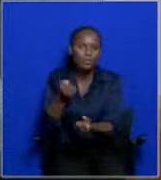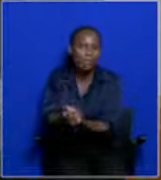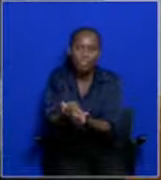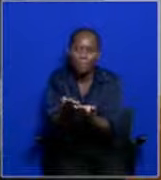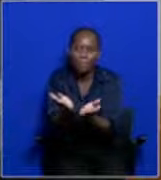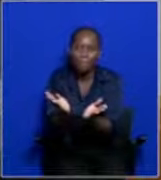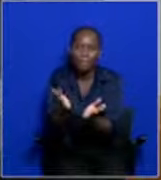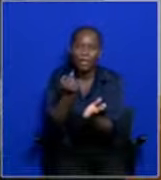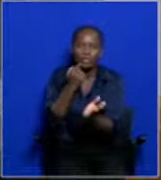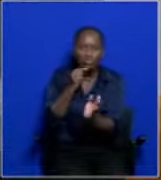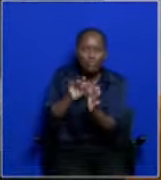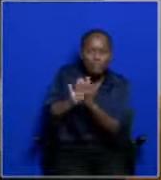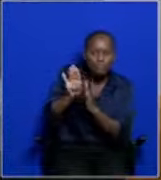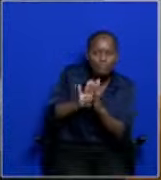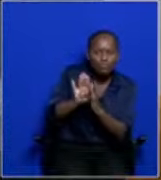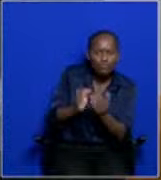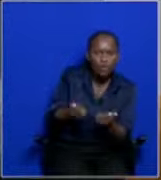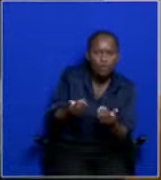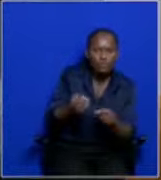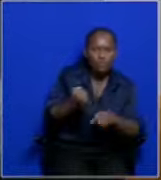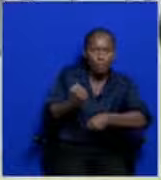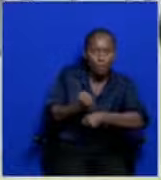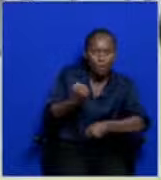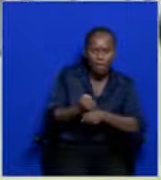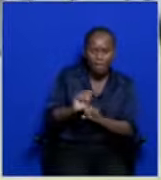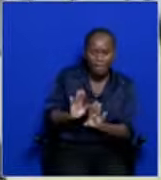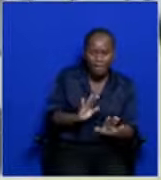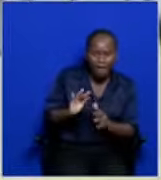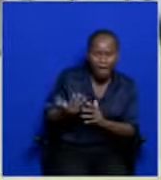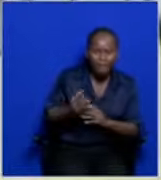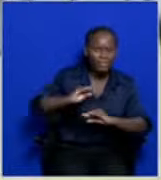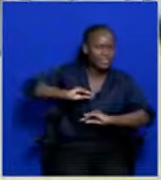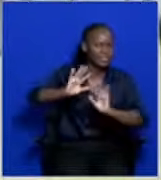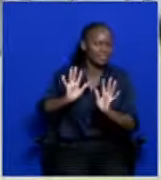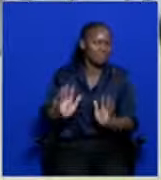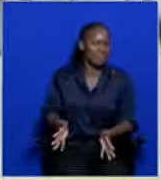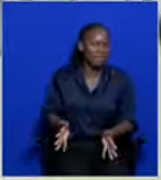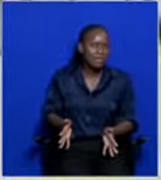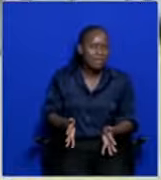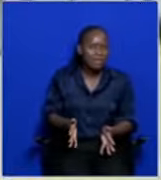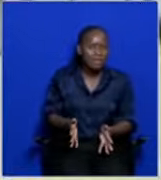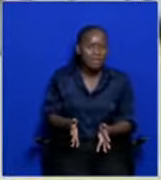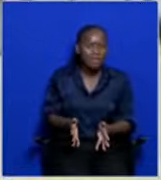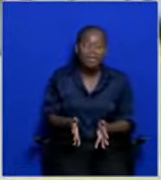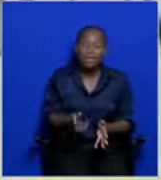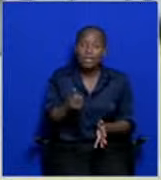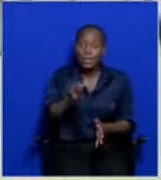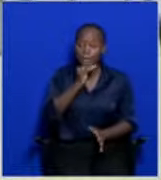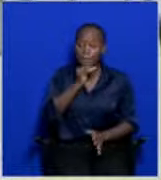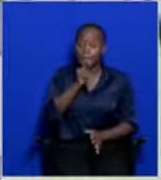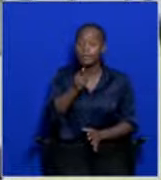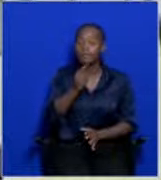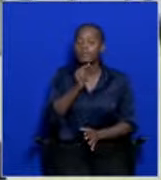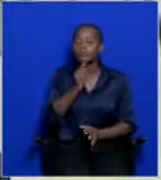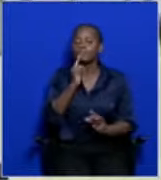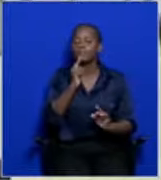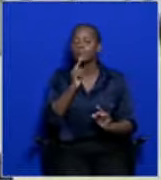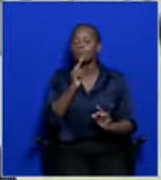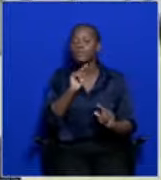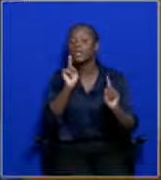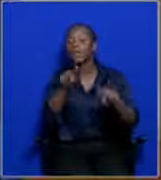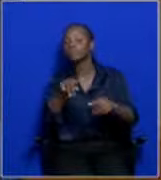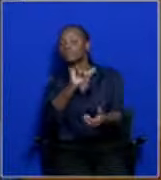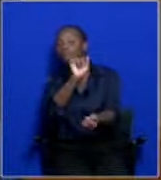conduct themselves on the street. And it doesn't mean when I arrested you, you become my